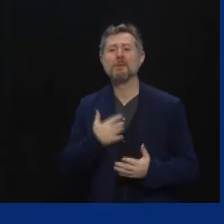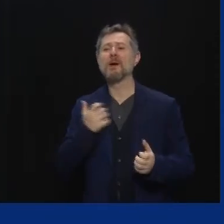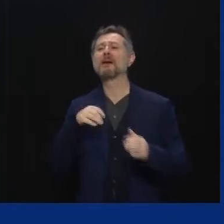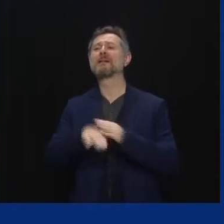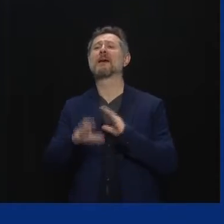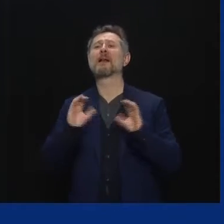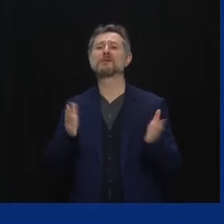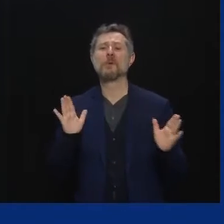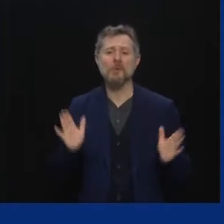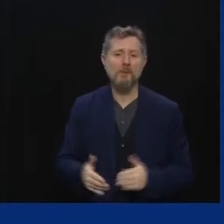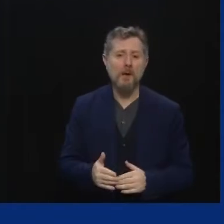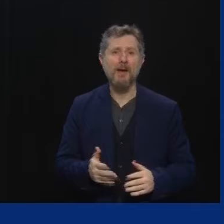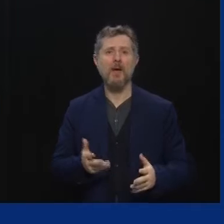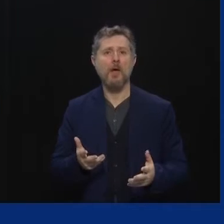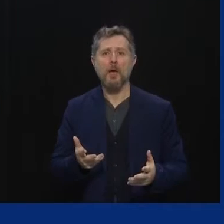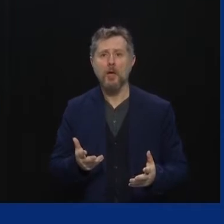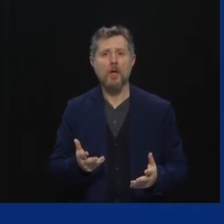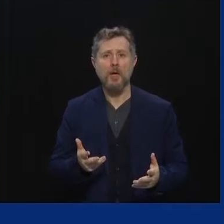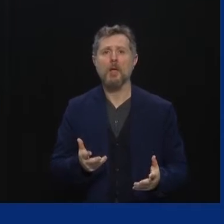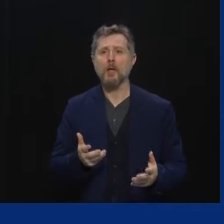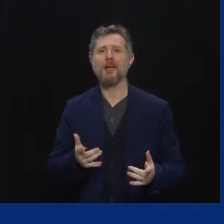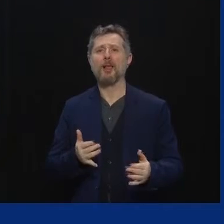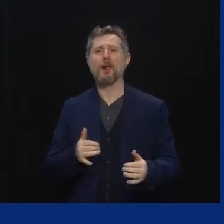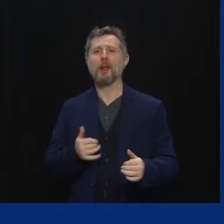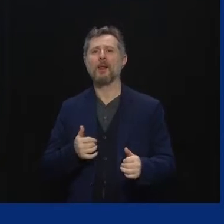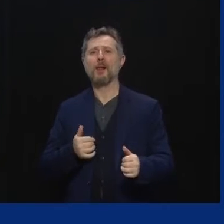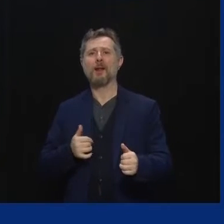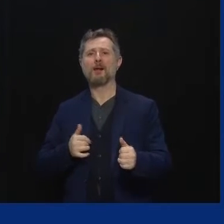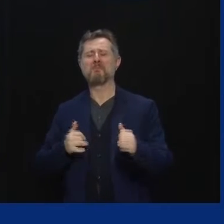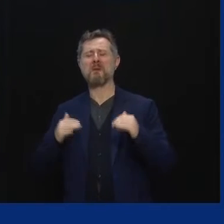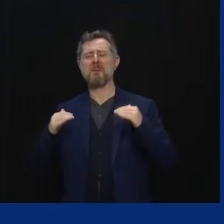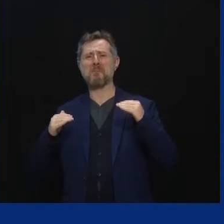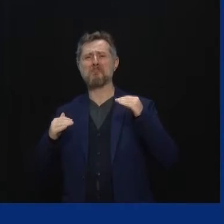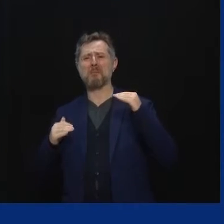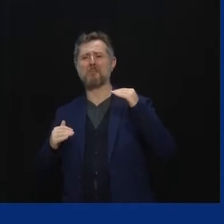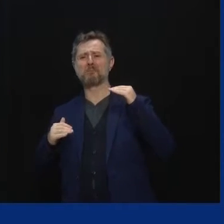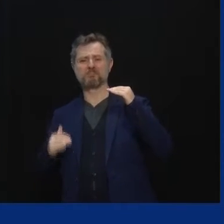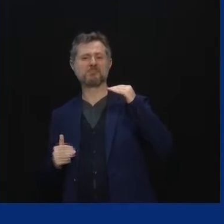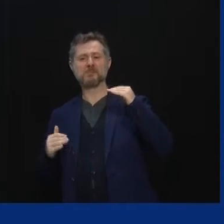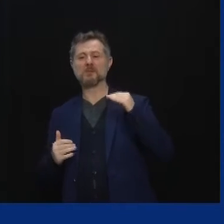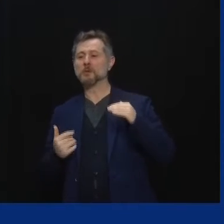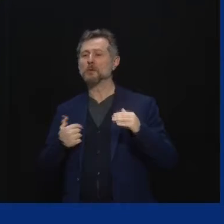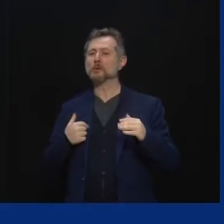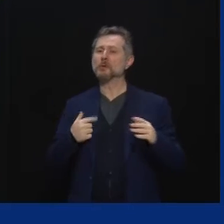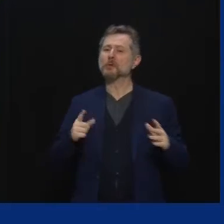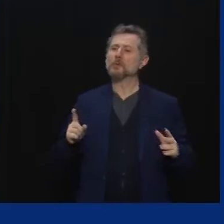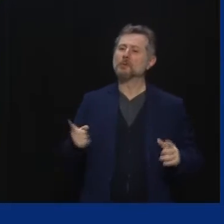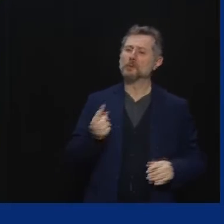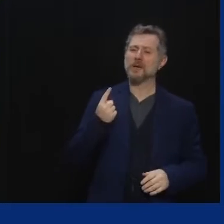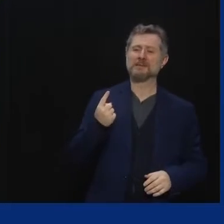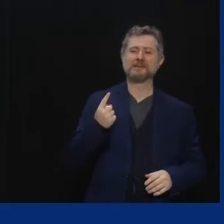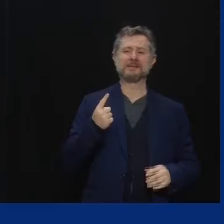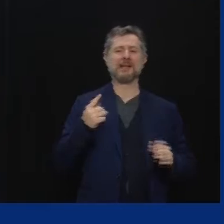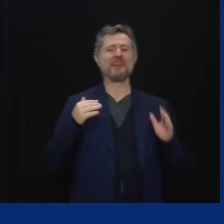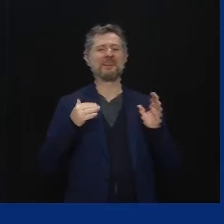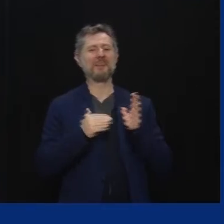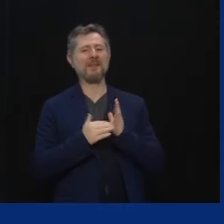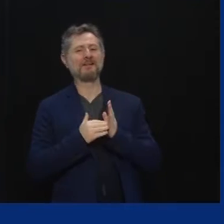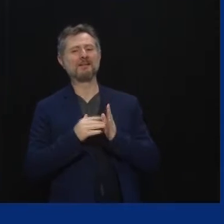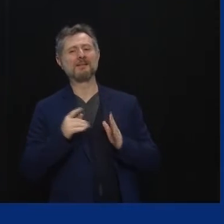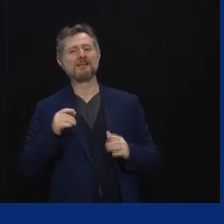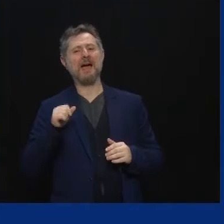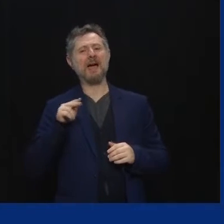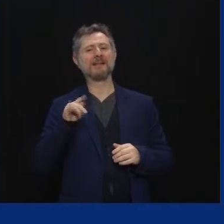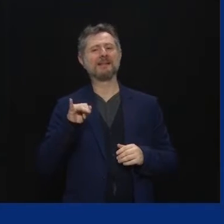what we've done is ordered another 1 million antigen tests. We're allowing departments of health to prioritize getting them to students. We're